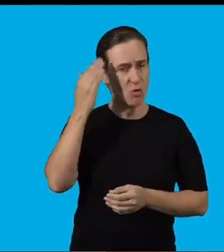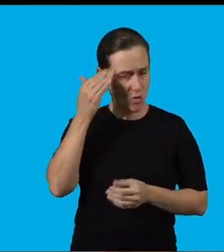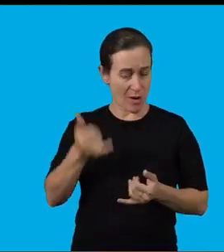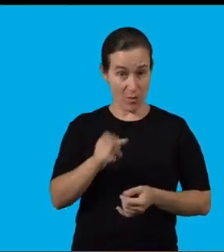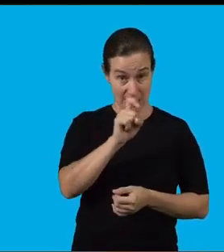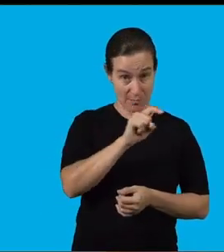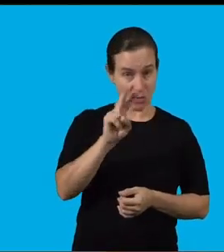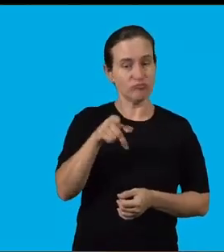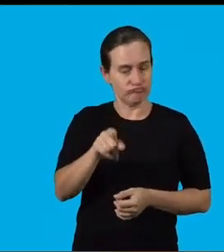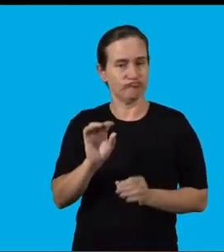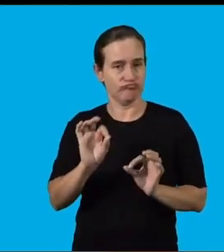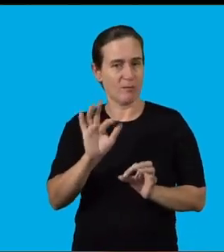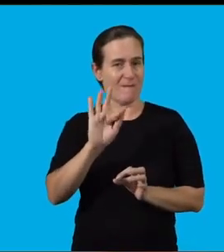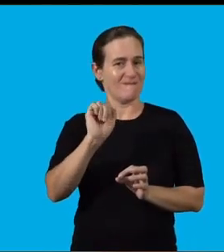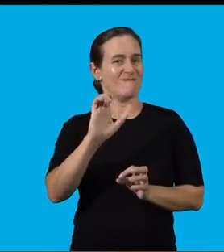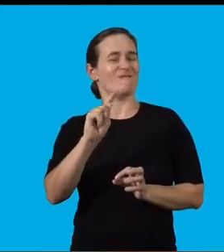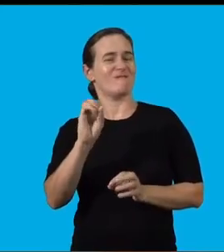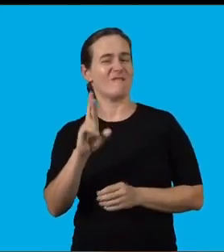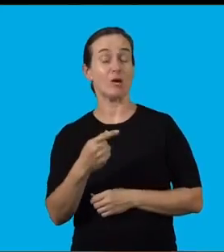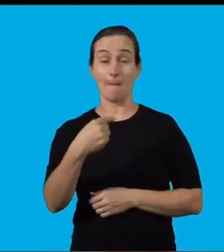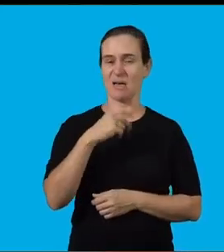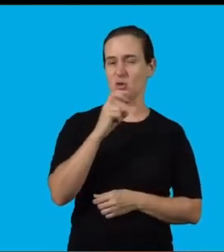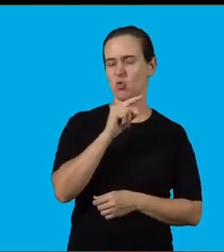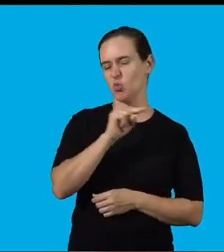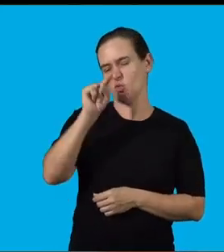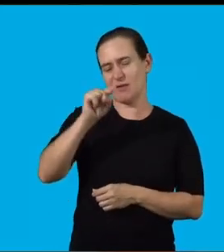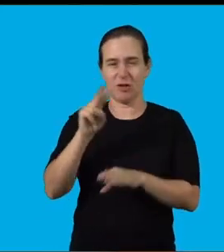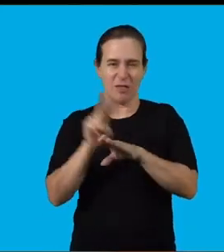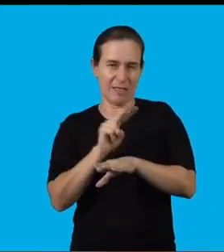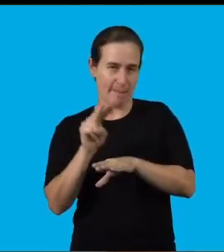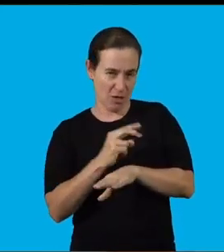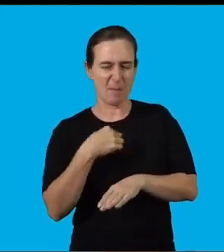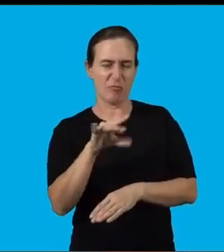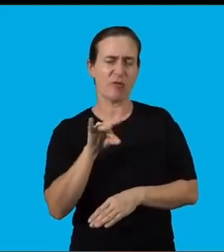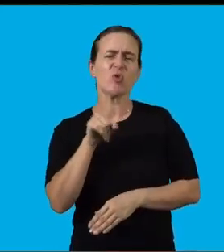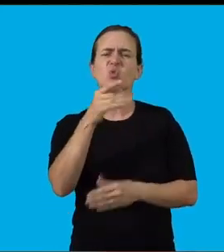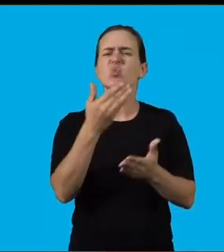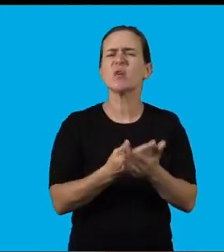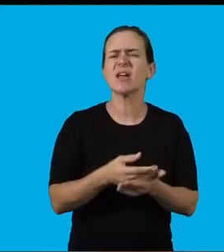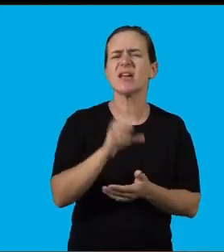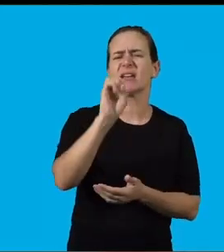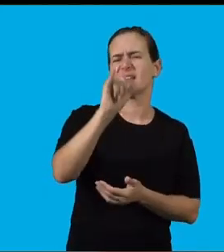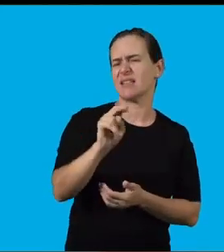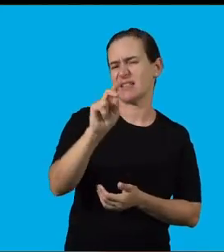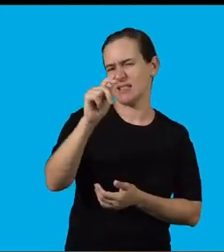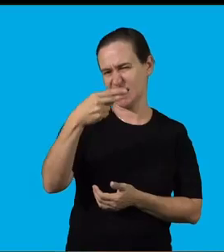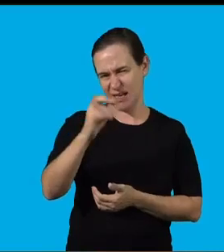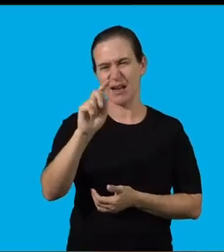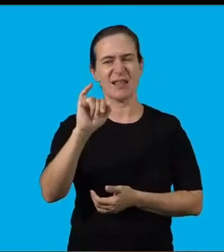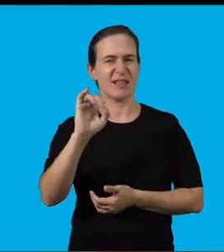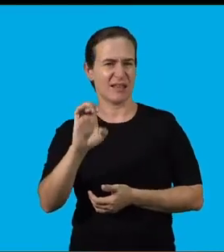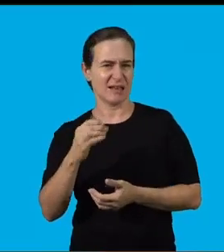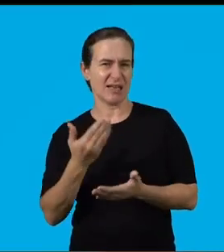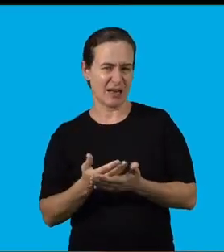x minus 2 is our factor. We're going to use division by inspection as my preferred method, but you can use synthetic division to work out